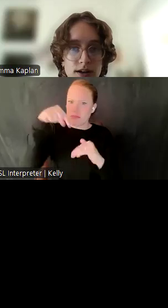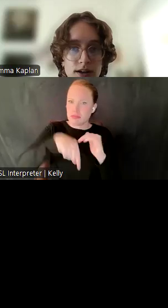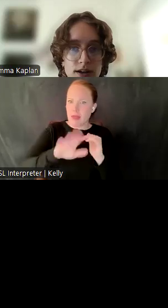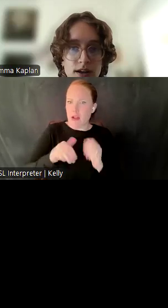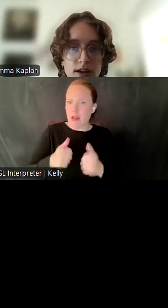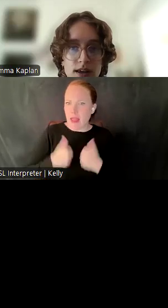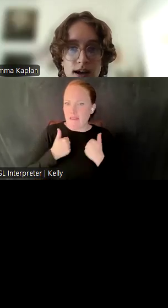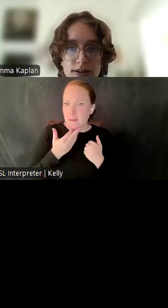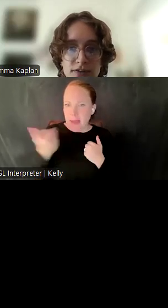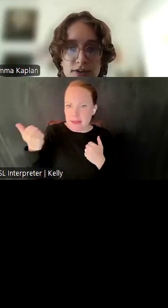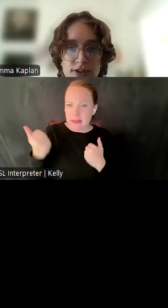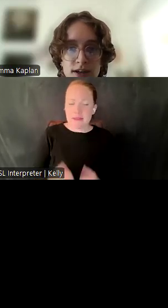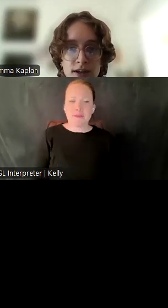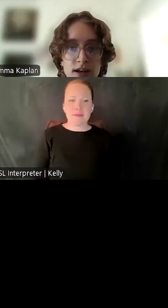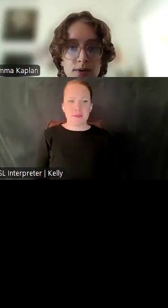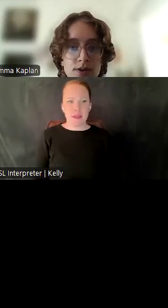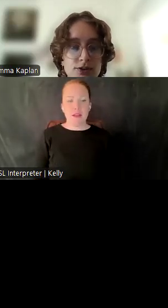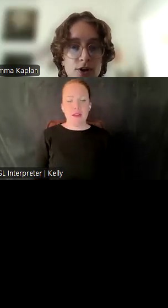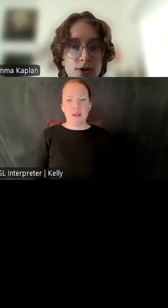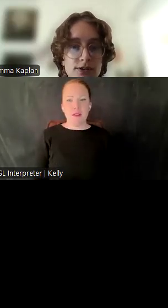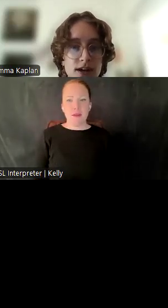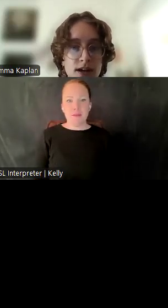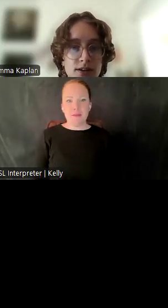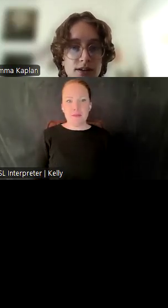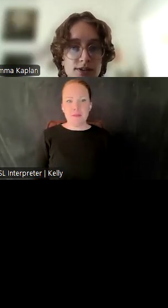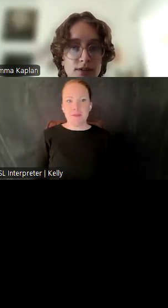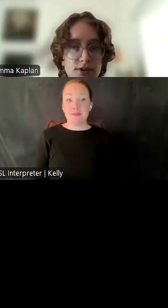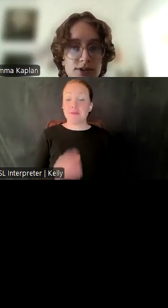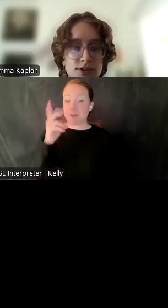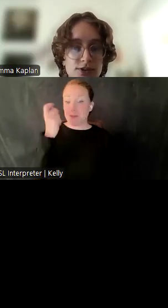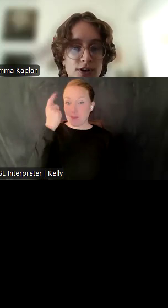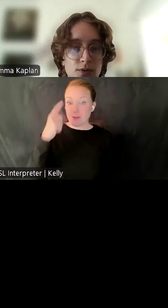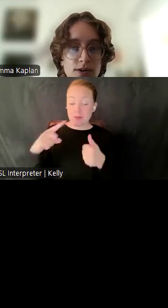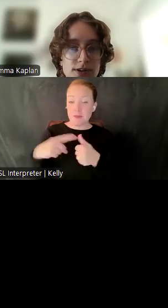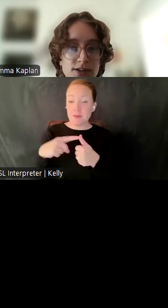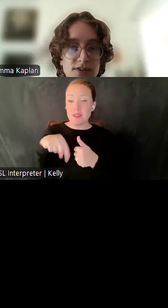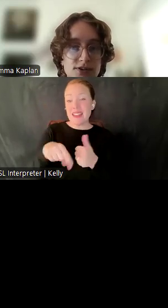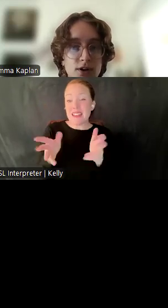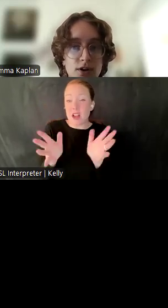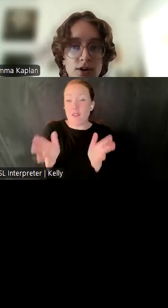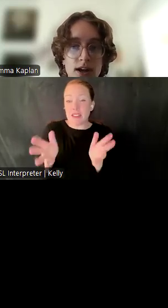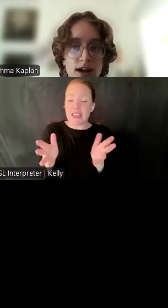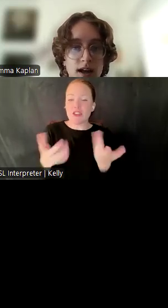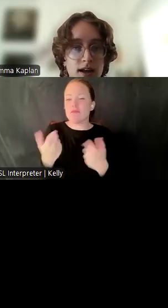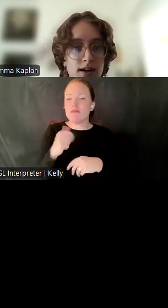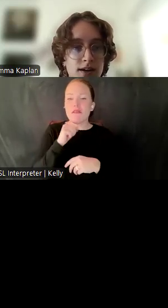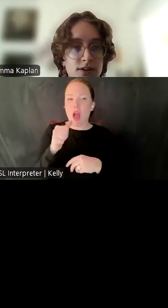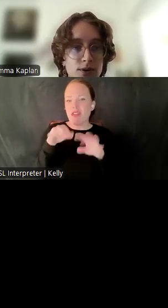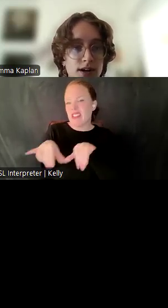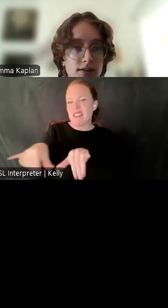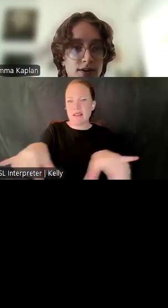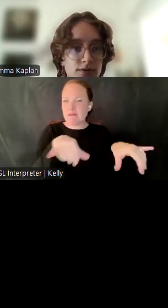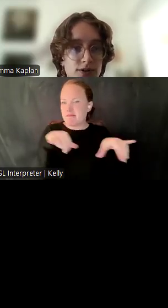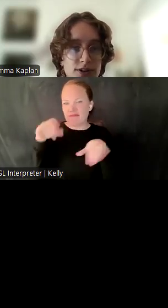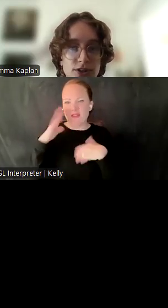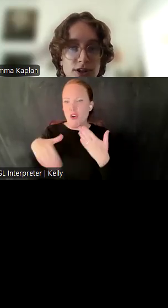So yeah, the first thing that I want to just note is that these conversations are not one size fits all. And in